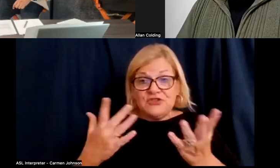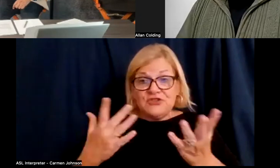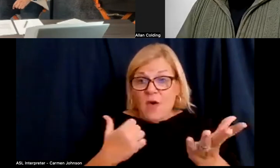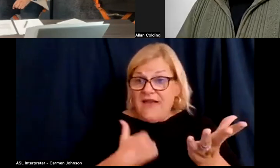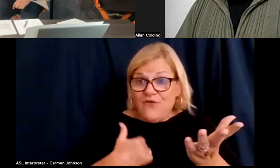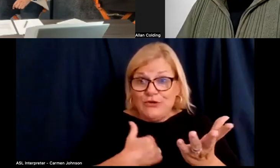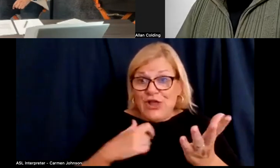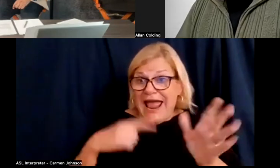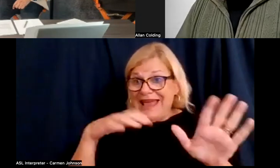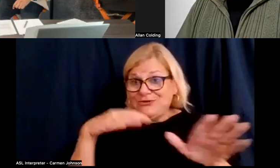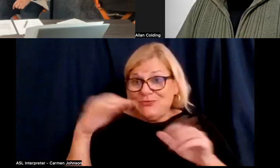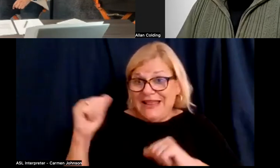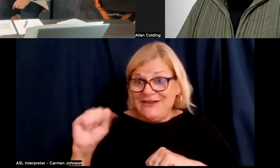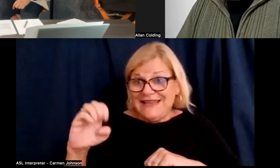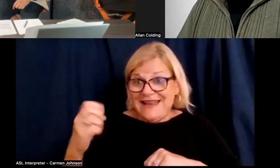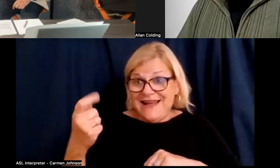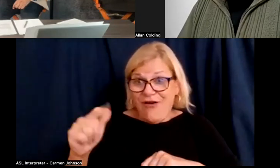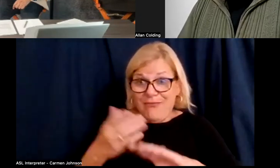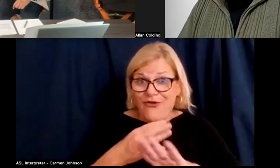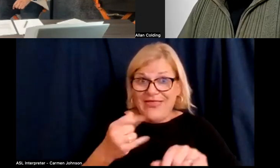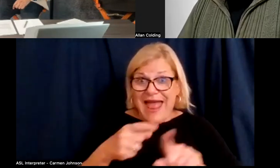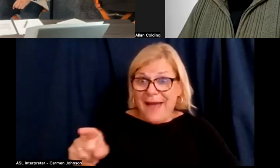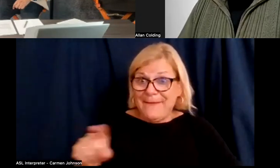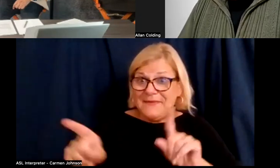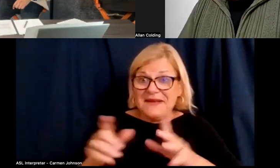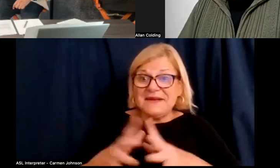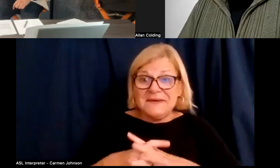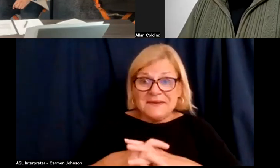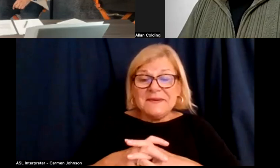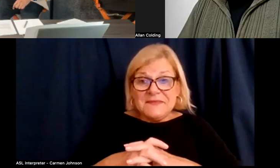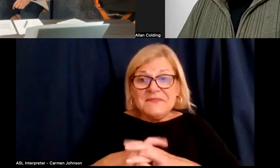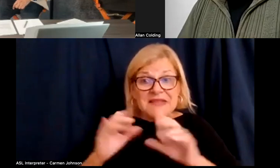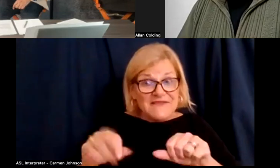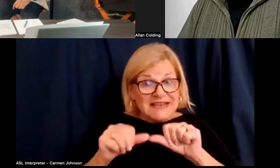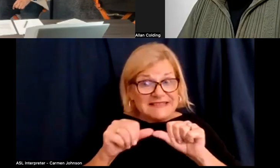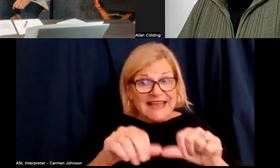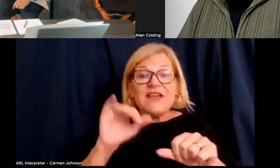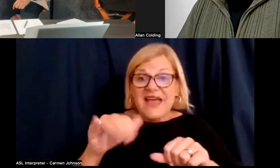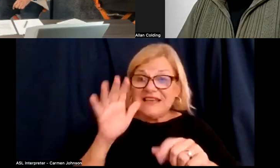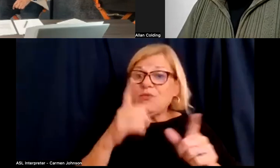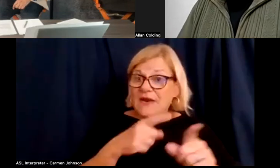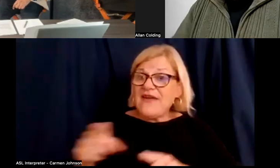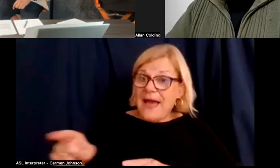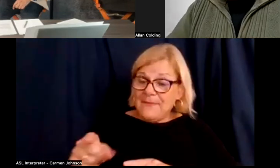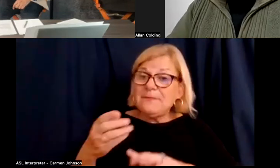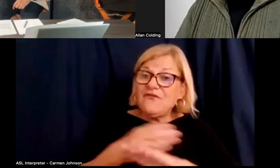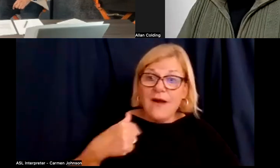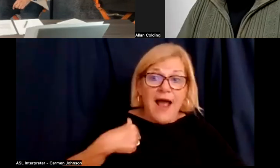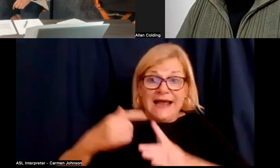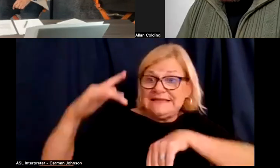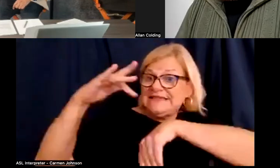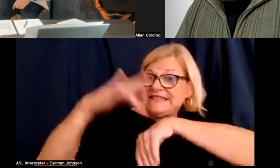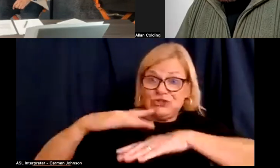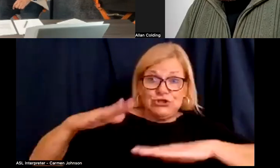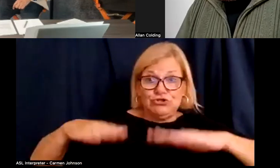unfortunately, I had to leave Senegal before all of that happened. But had I stayed there, that's what would have had to happen before I even touched the